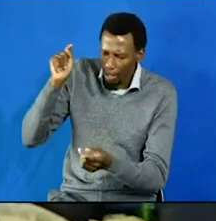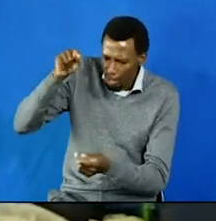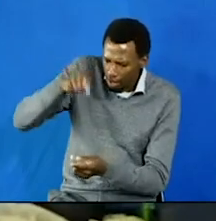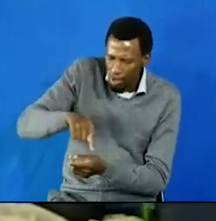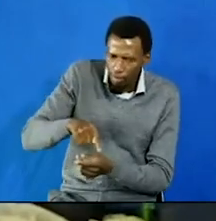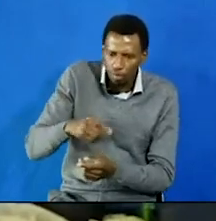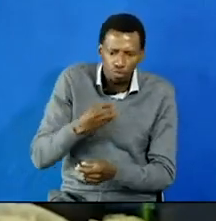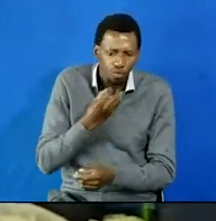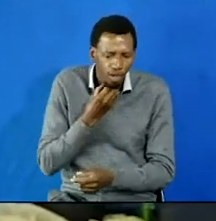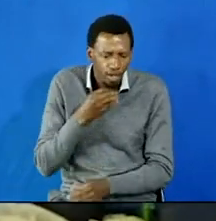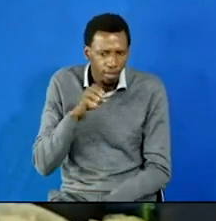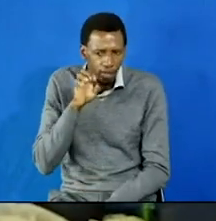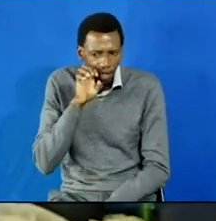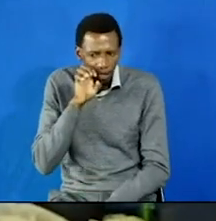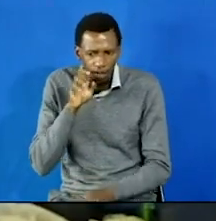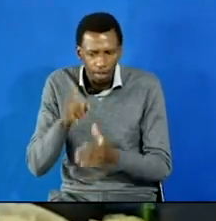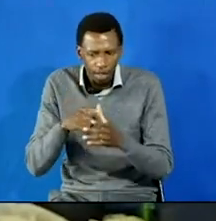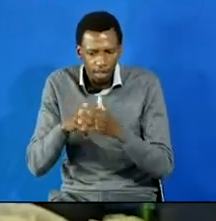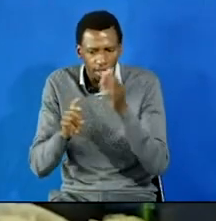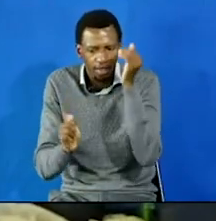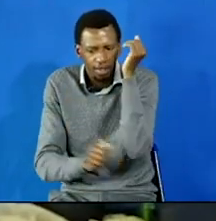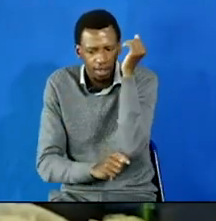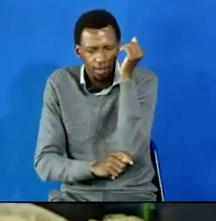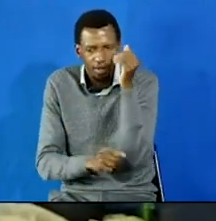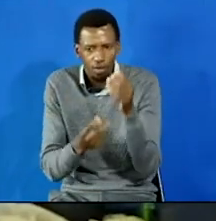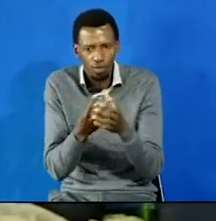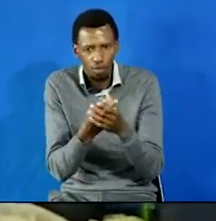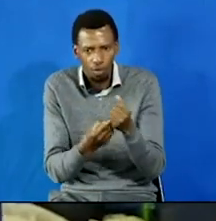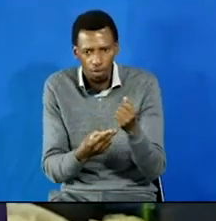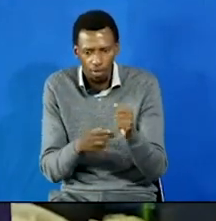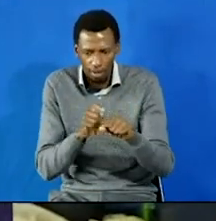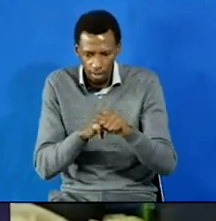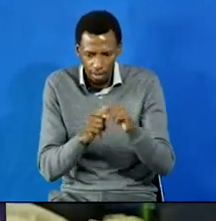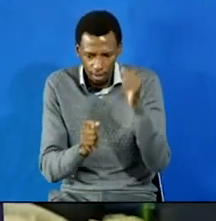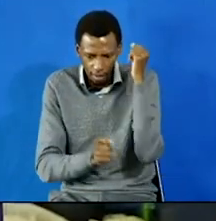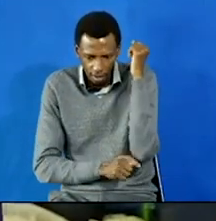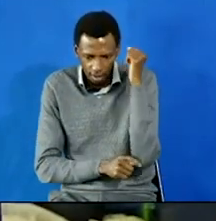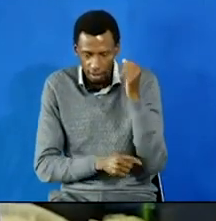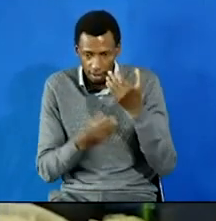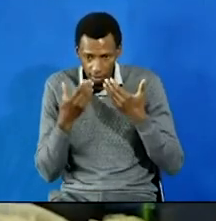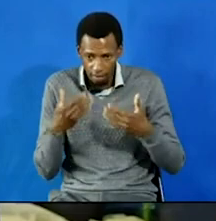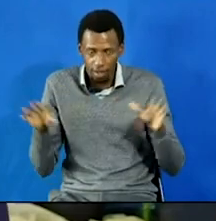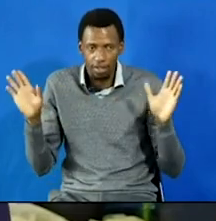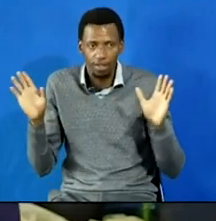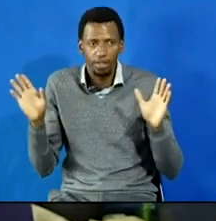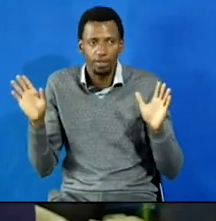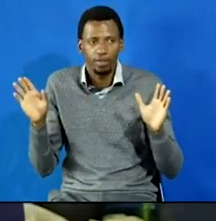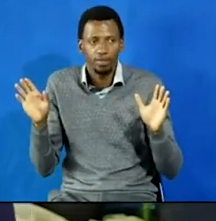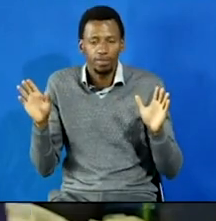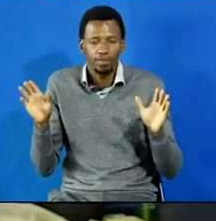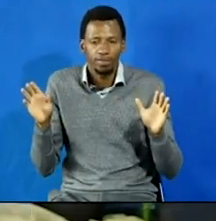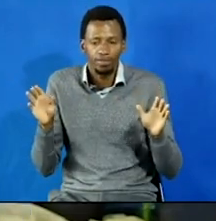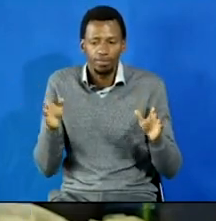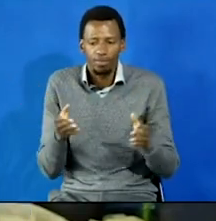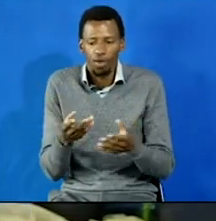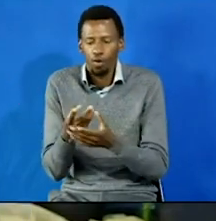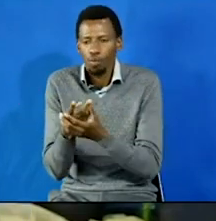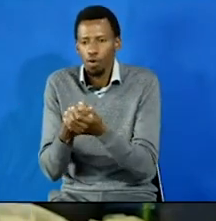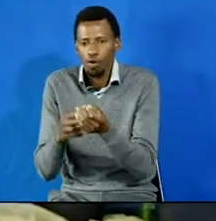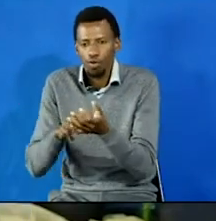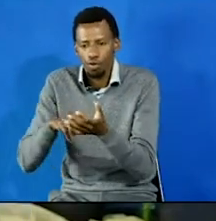and Eve and tempting them. And after tempting them, he made them to fall into